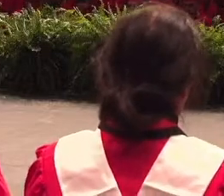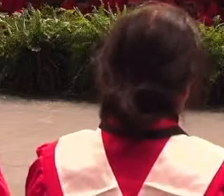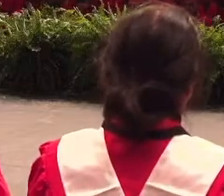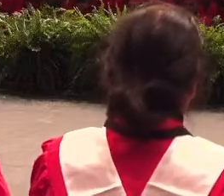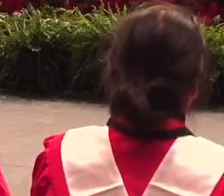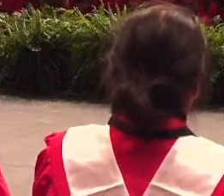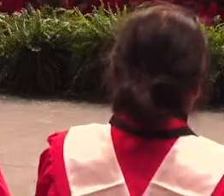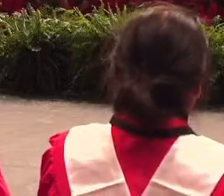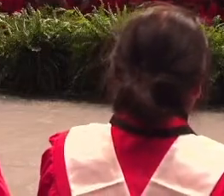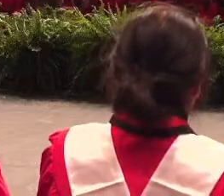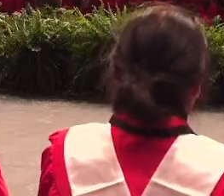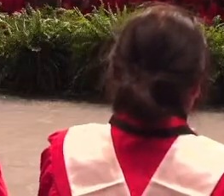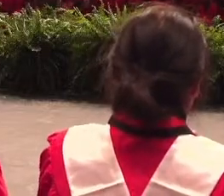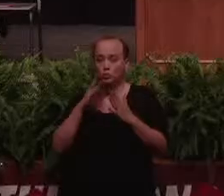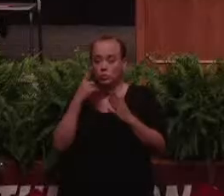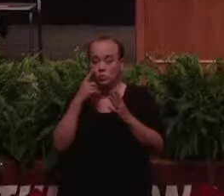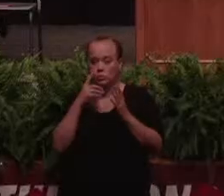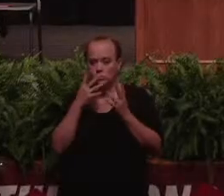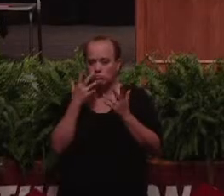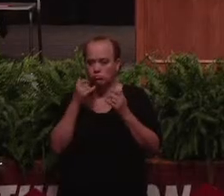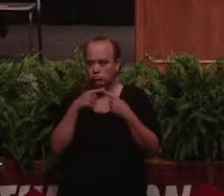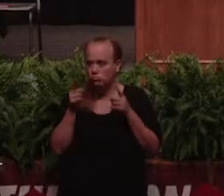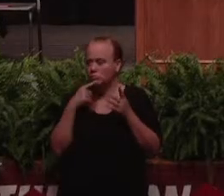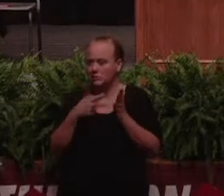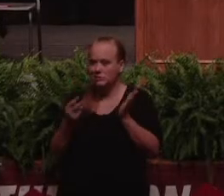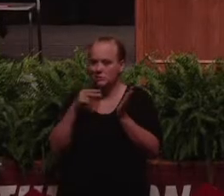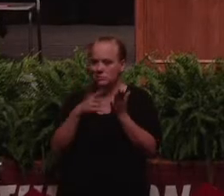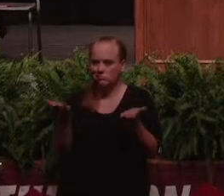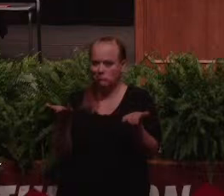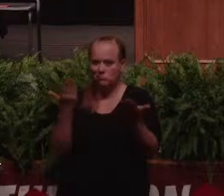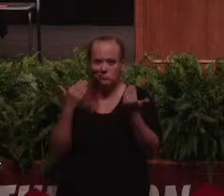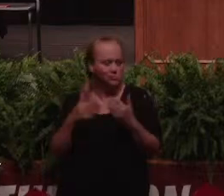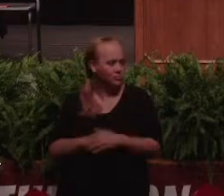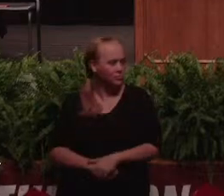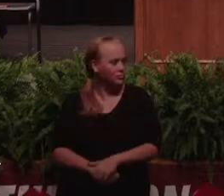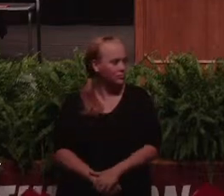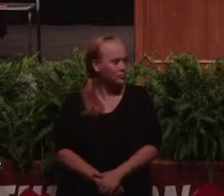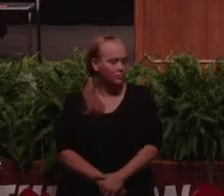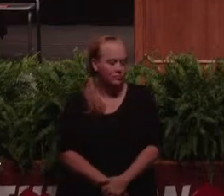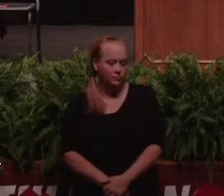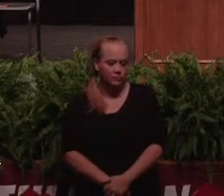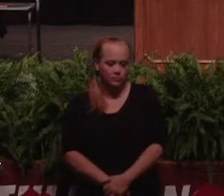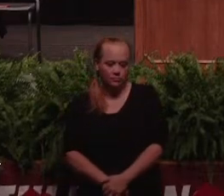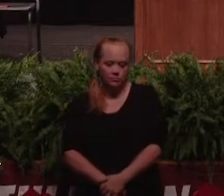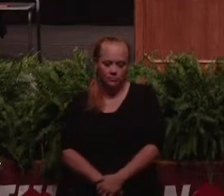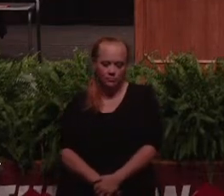Would Stacy J. Luna please stand and come forward?